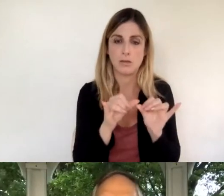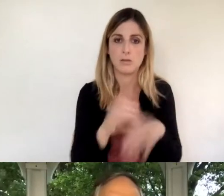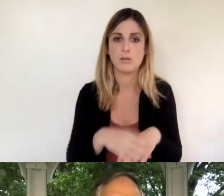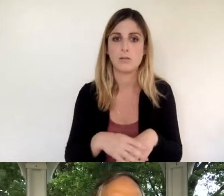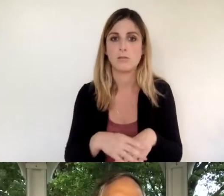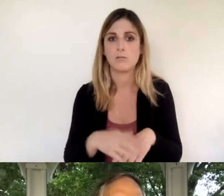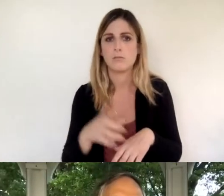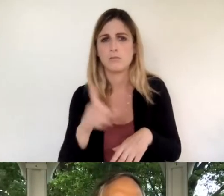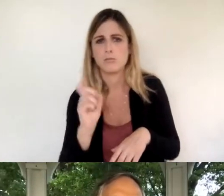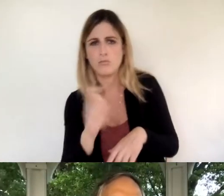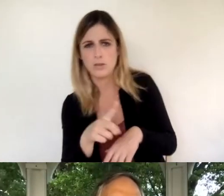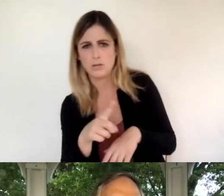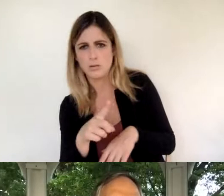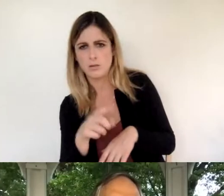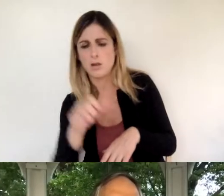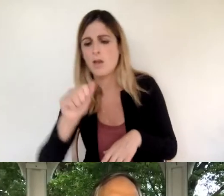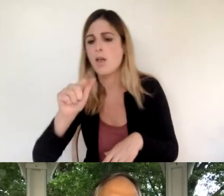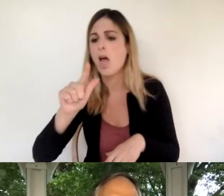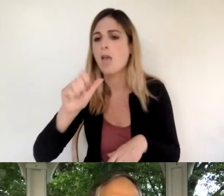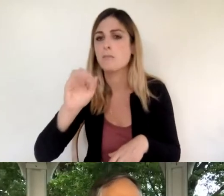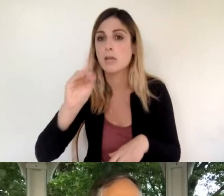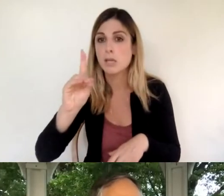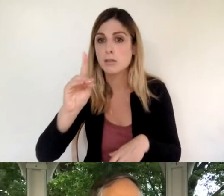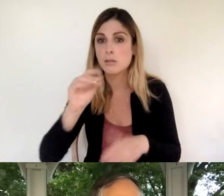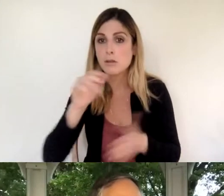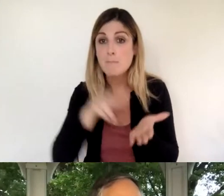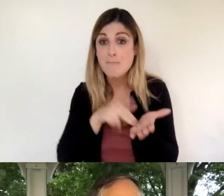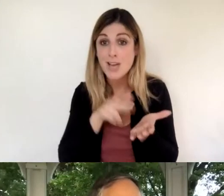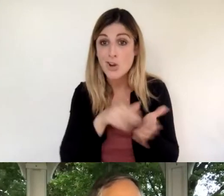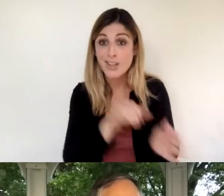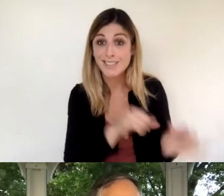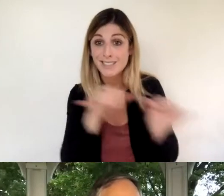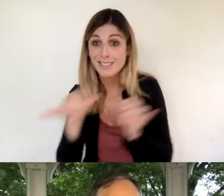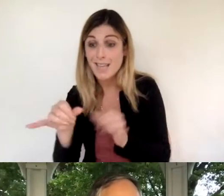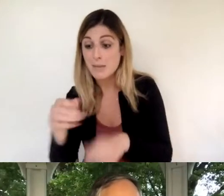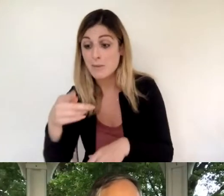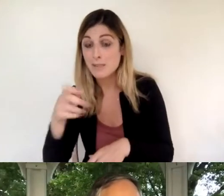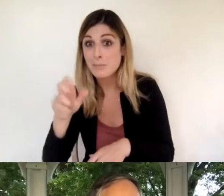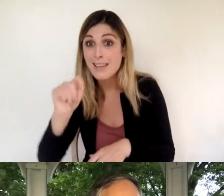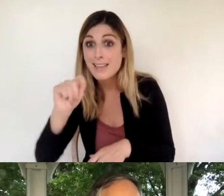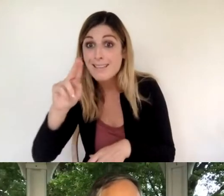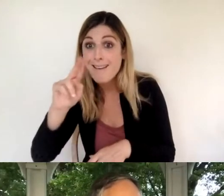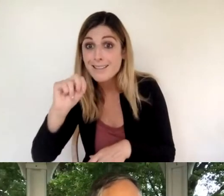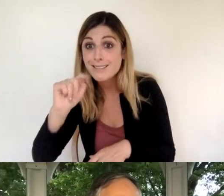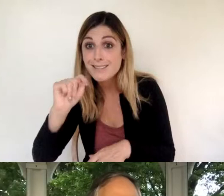peanut butter? It's not. It's not as high. It tastes as good as peanut butter. I don't think that's the question,